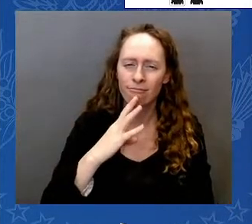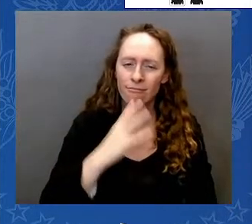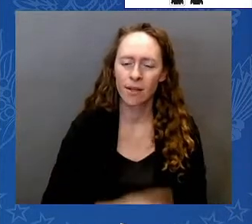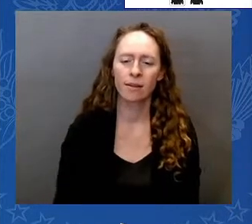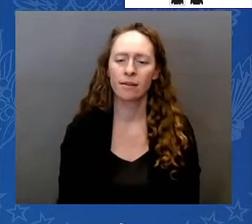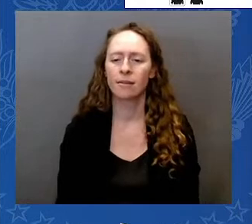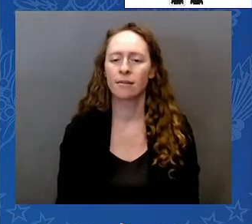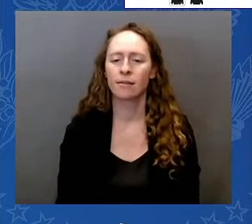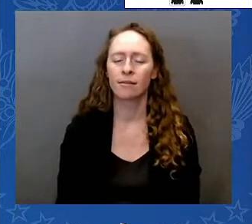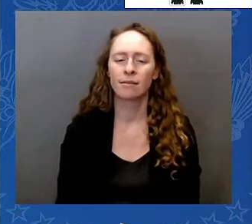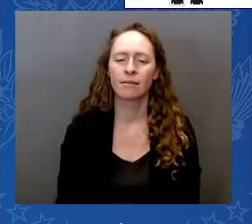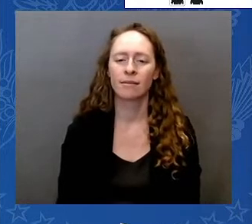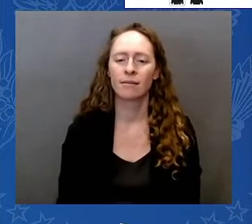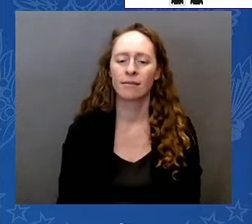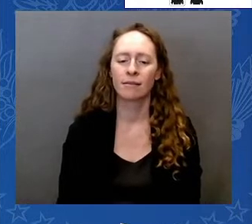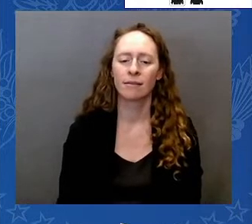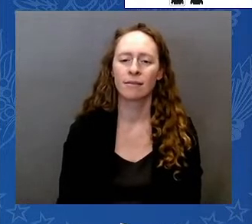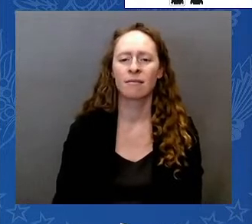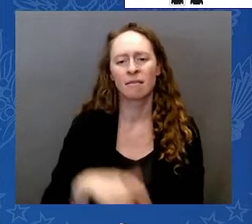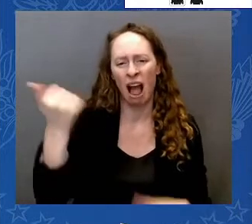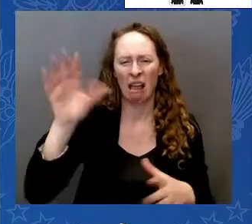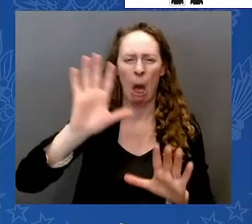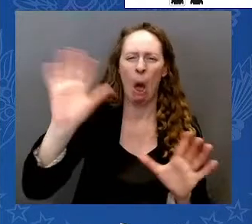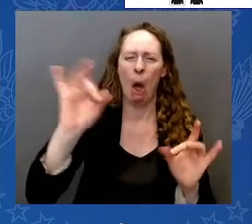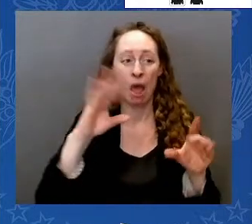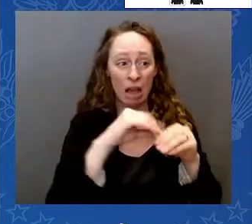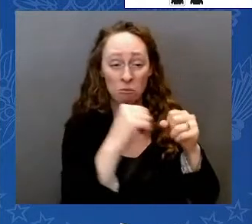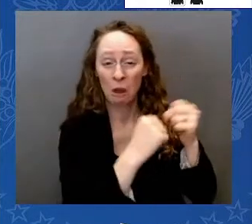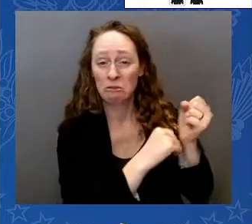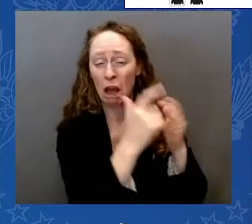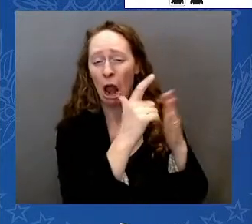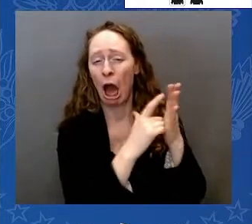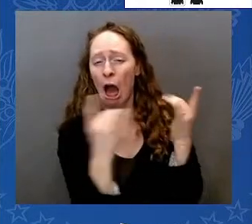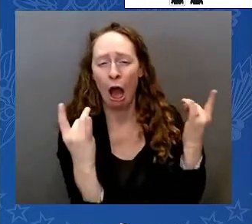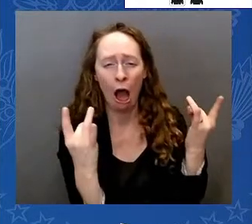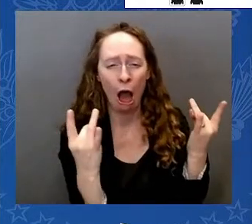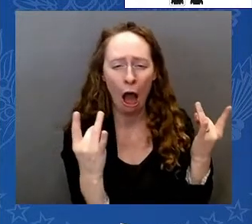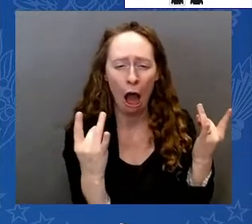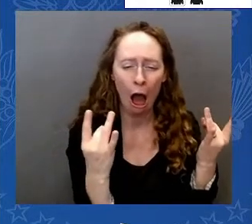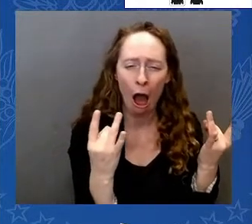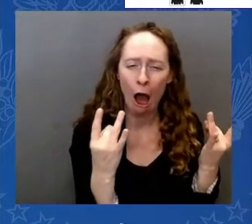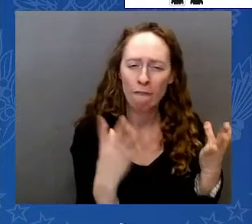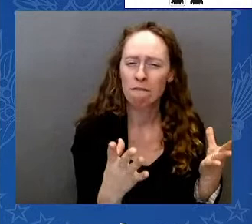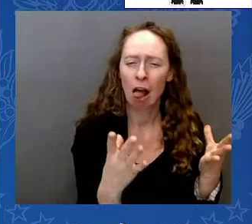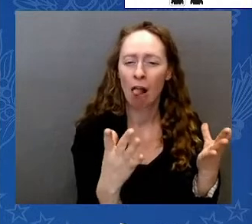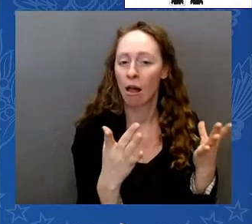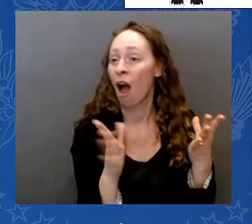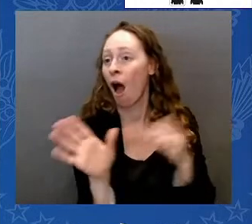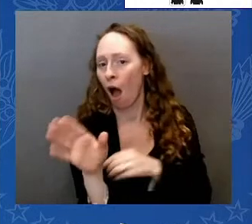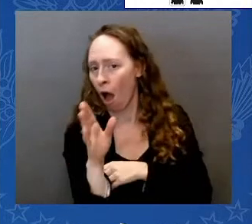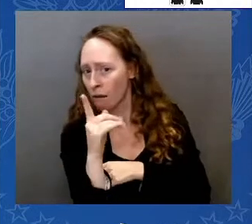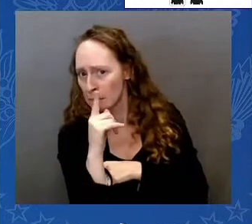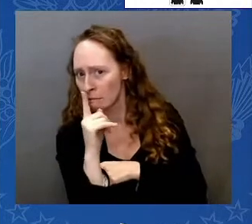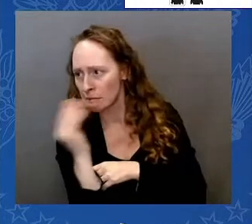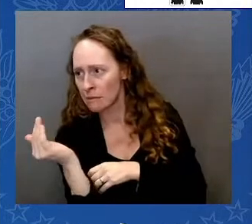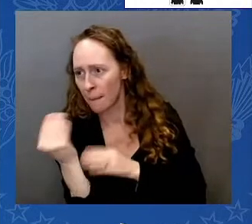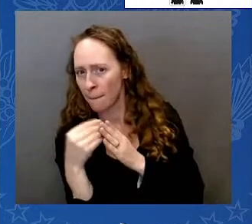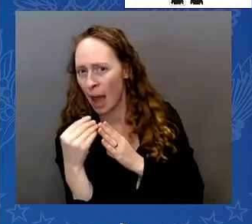the importance of the safety and growth of his district. Rand Paul, I can go down the list, look it up.